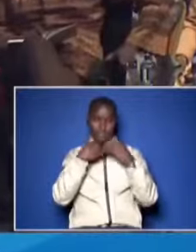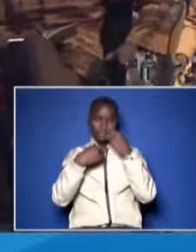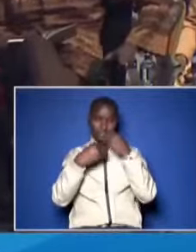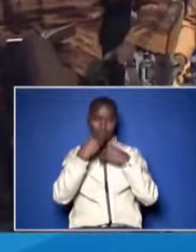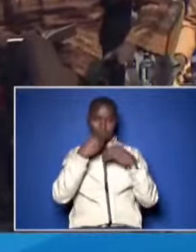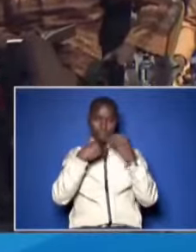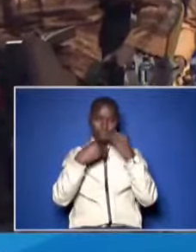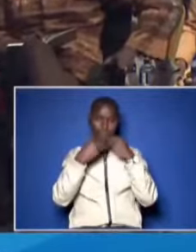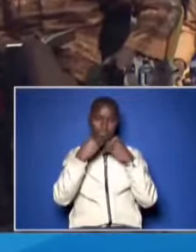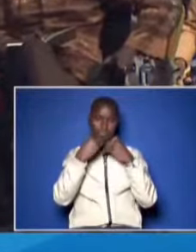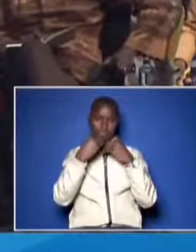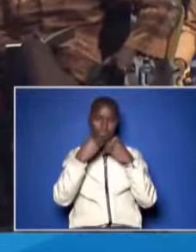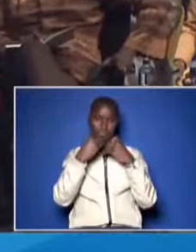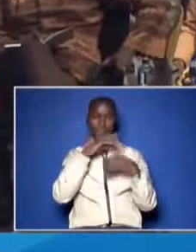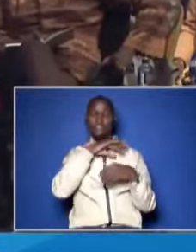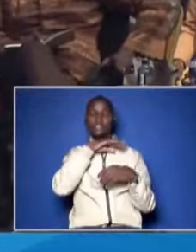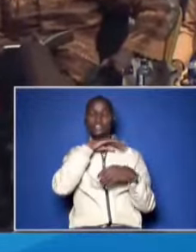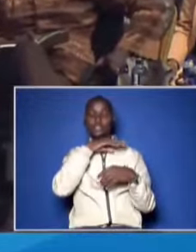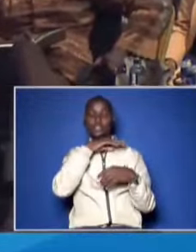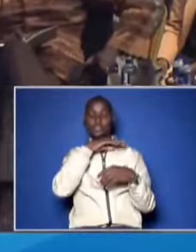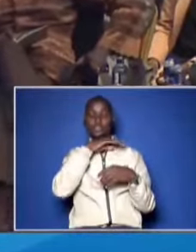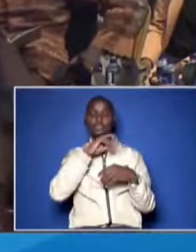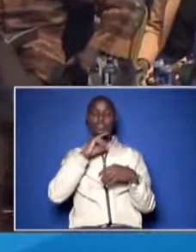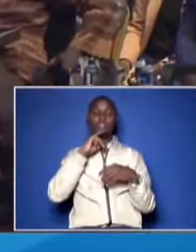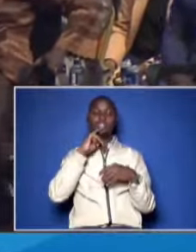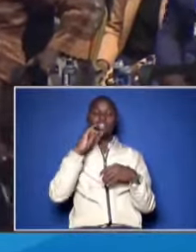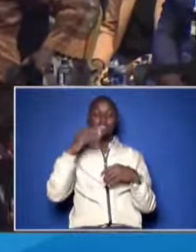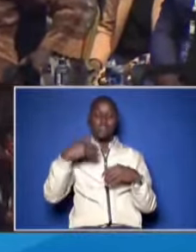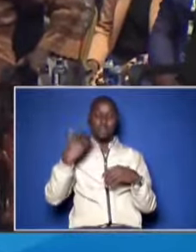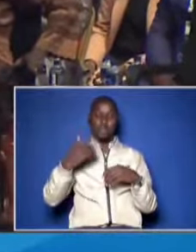dog that dog is very